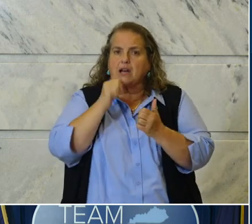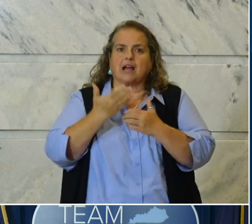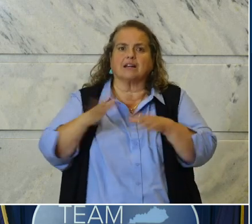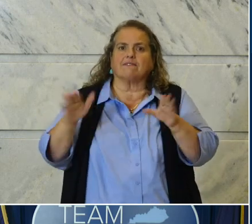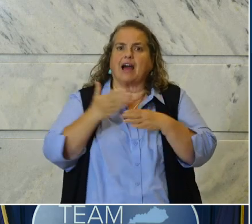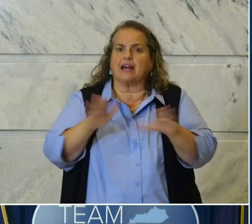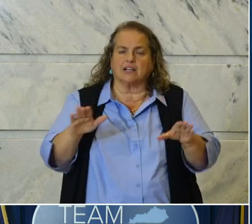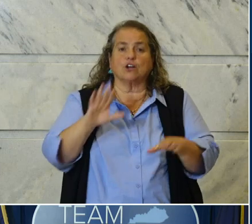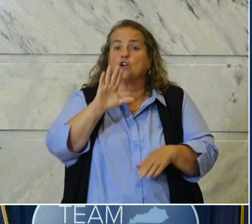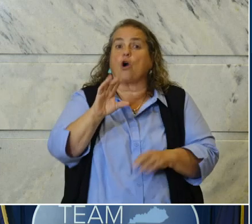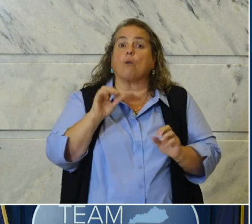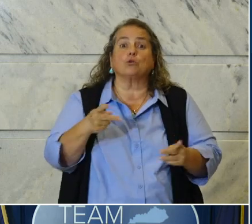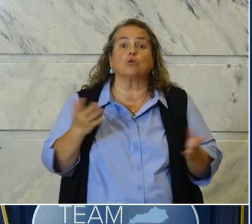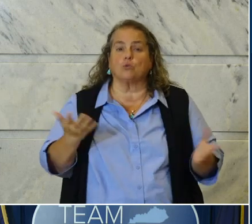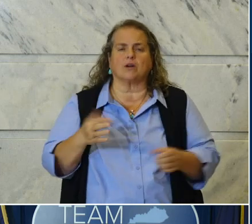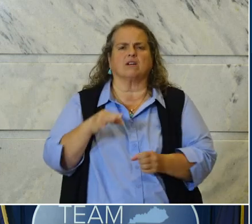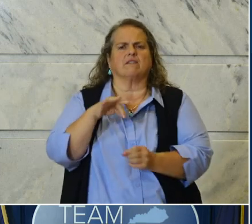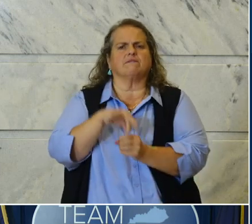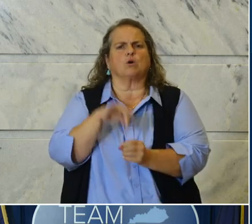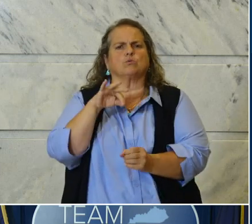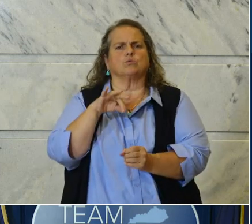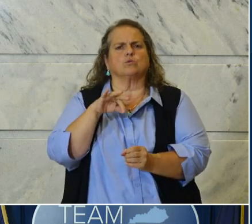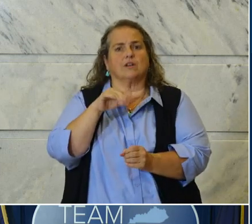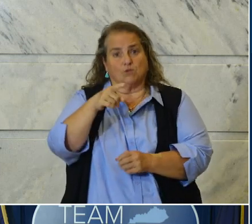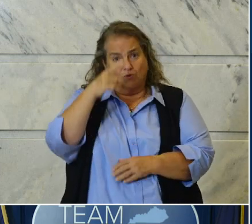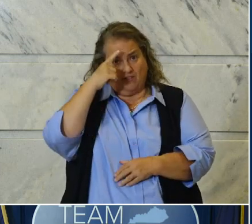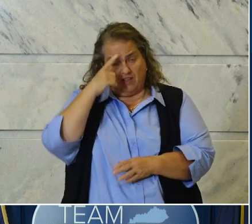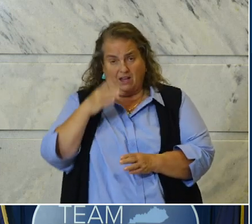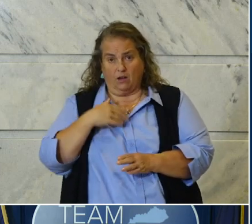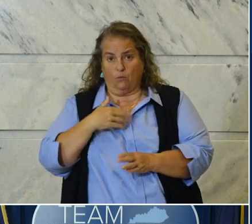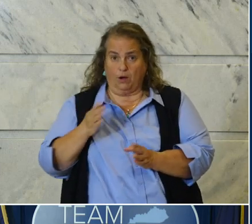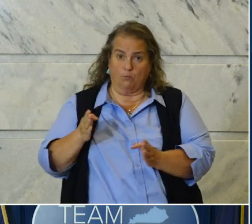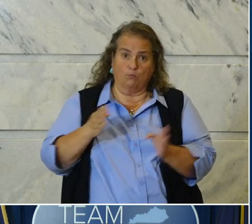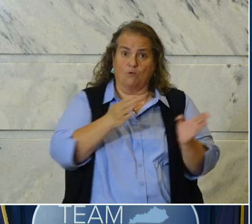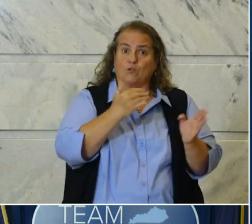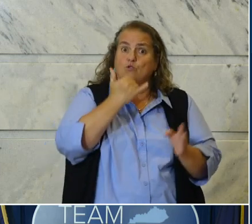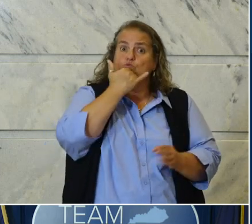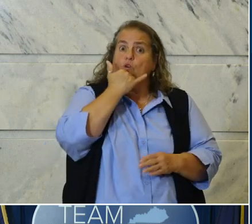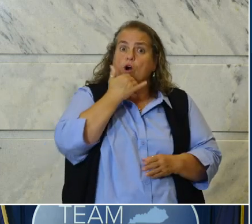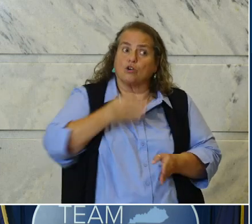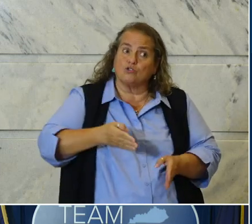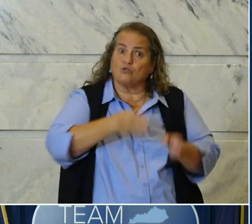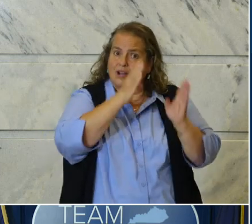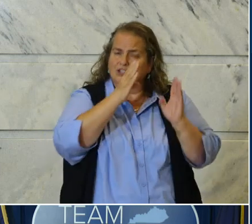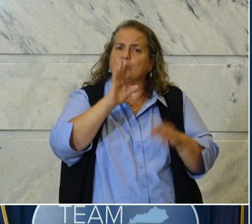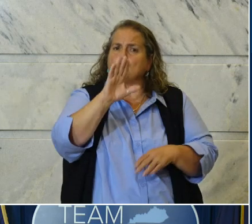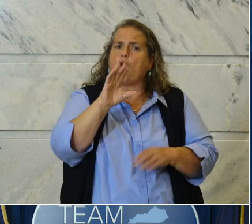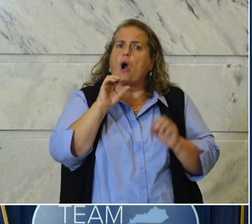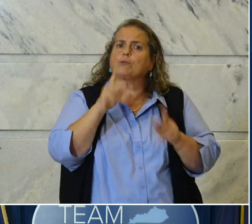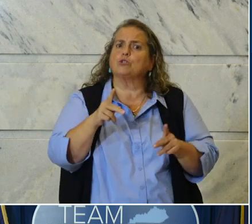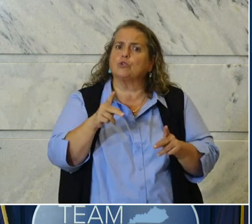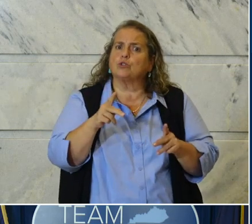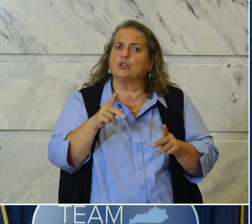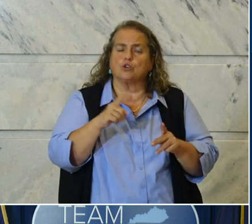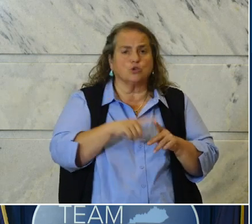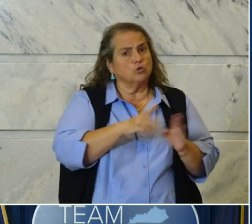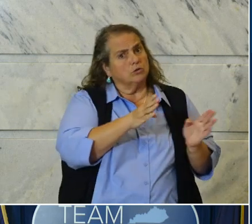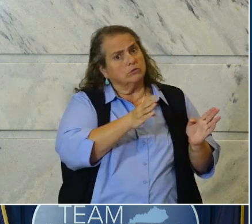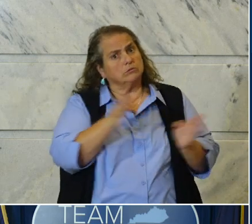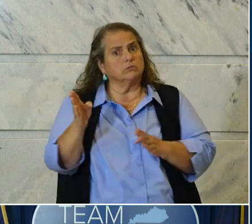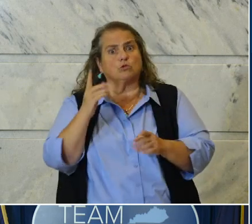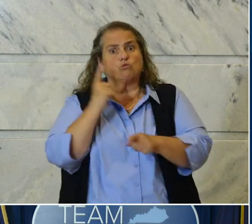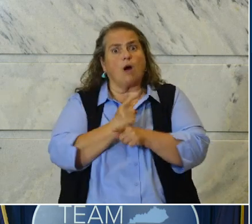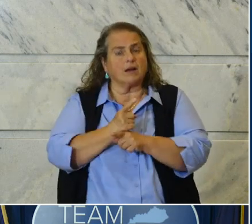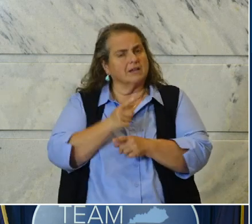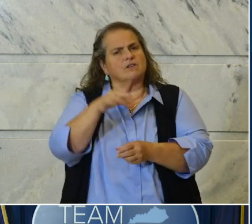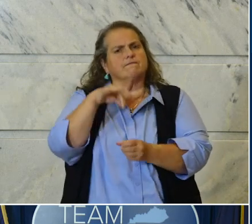chance is voting. If you think things are moving in a right or wrong direction, your chance to impact that is